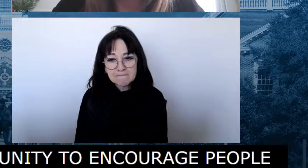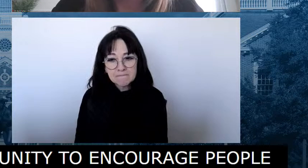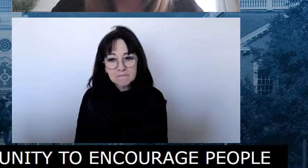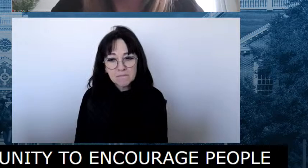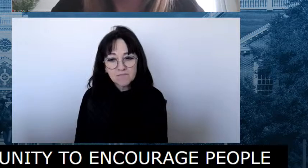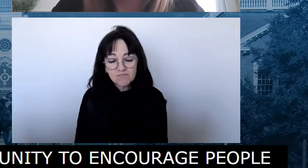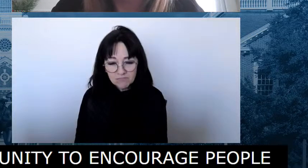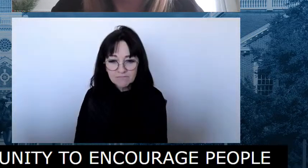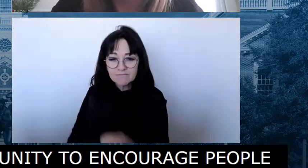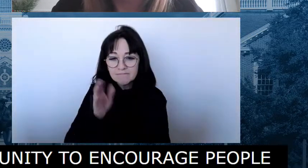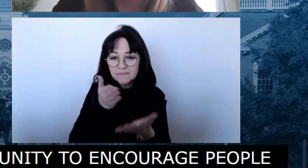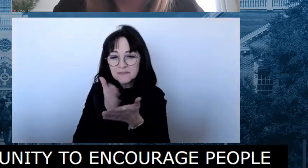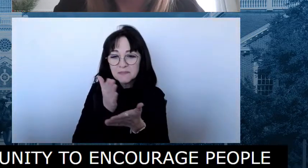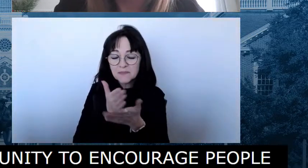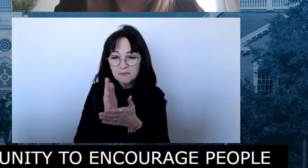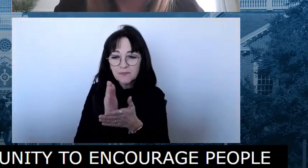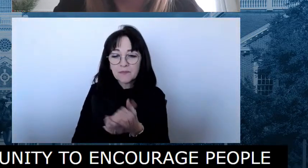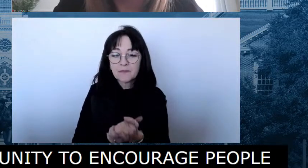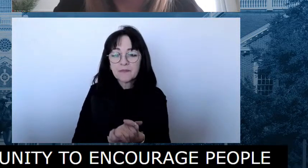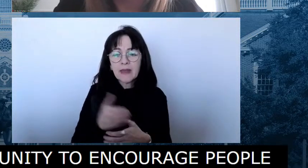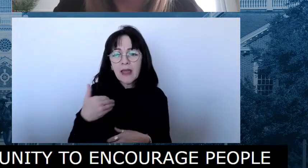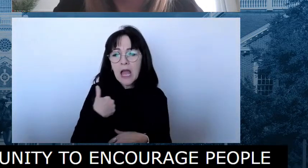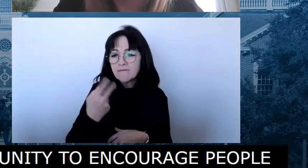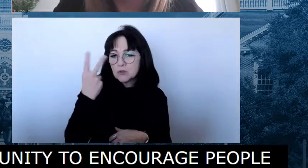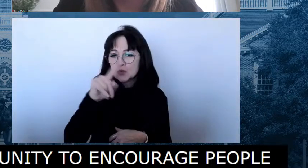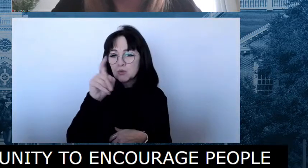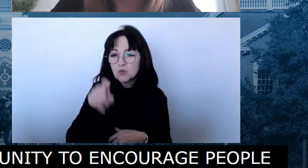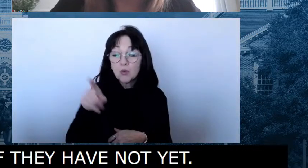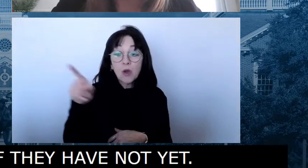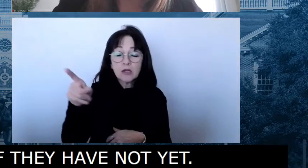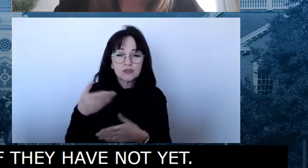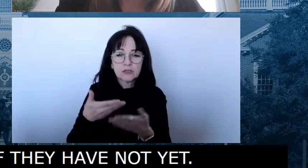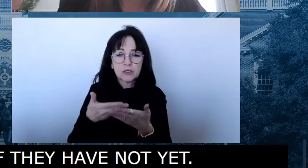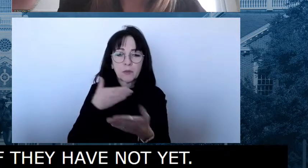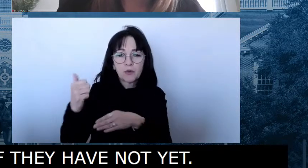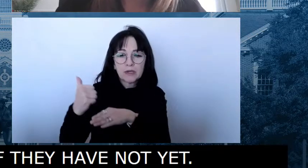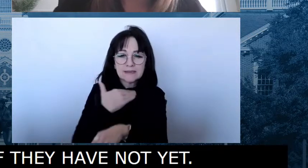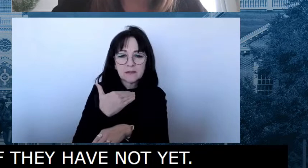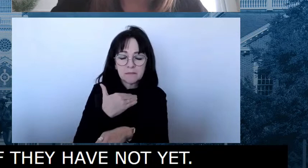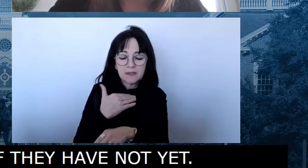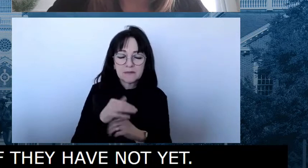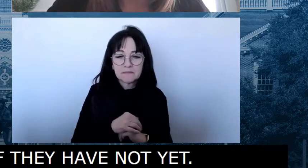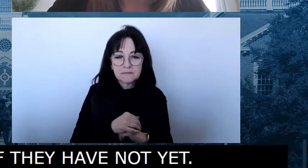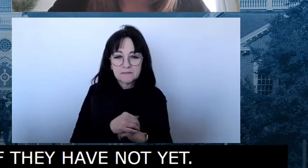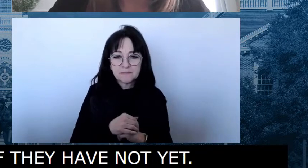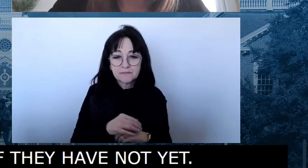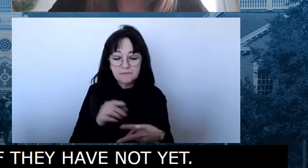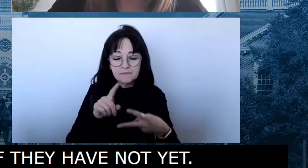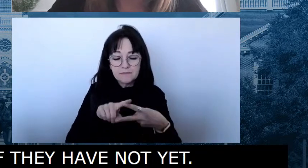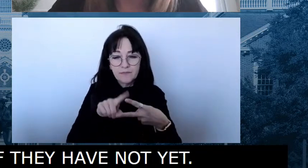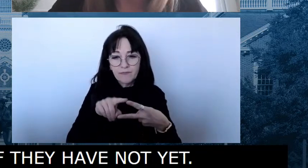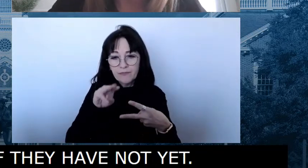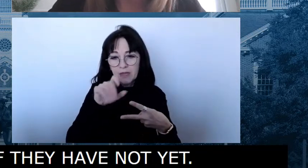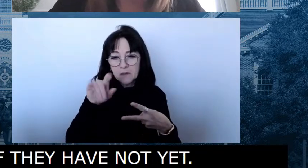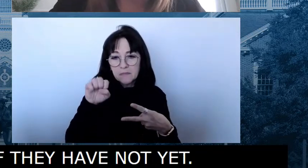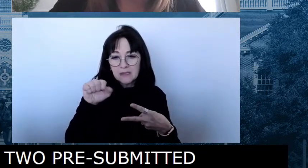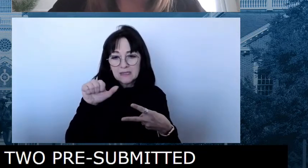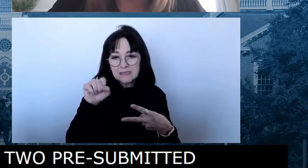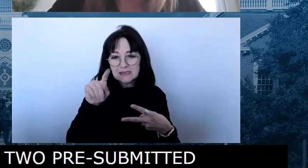All right, and we have 2 pre-submitted questions this week. The first comes from Melissa Steele of the Cape